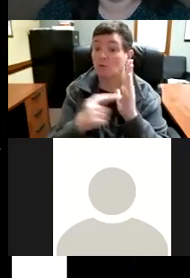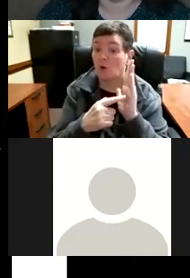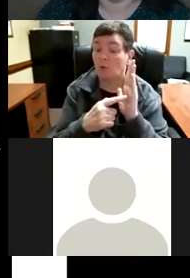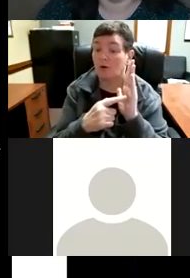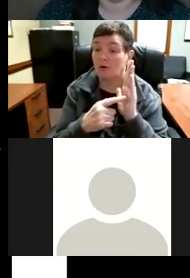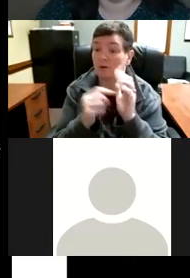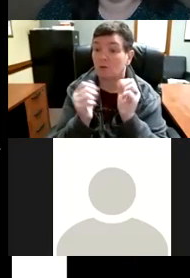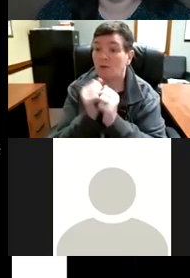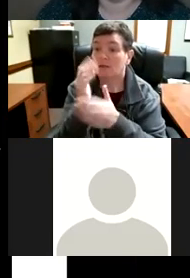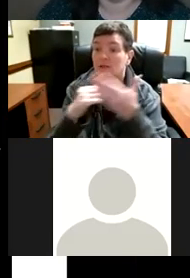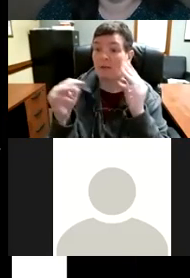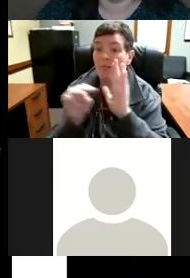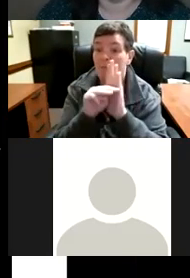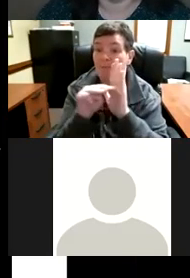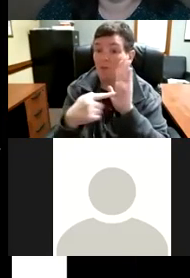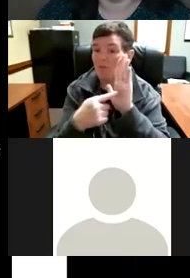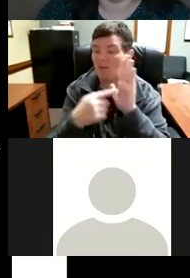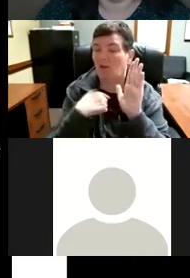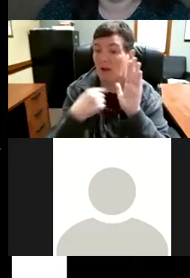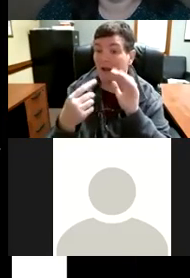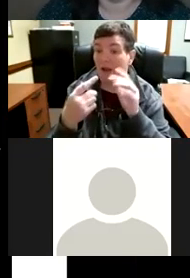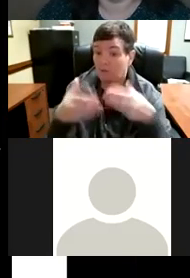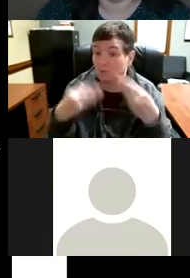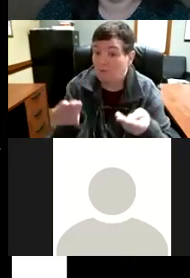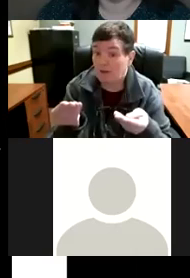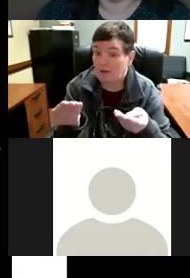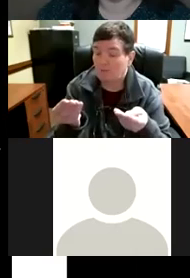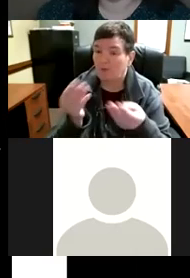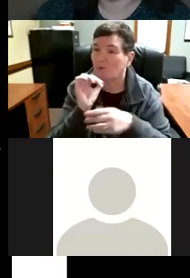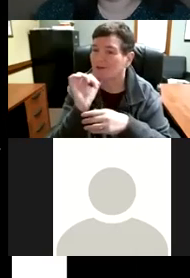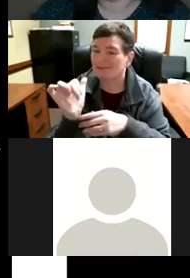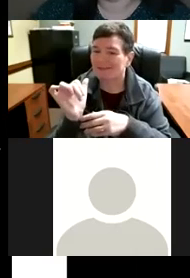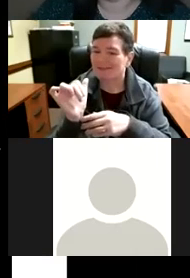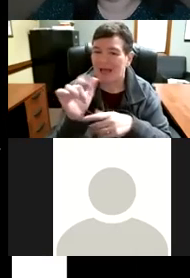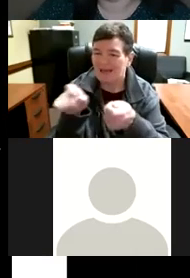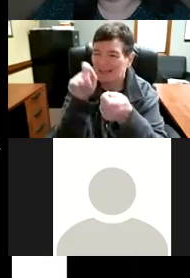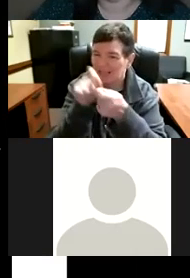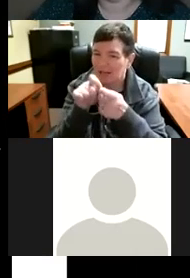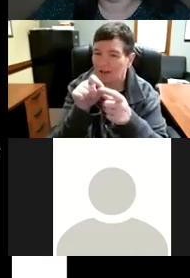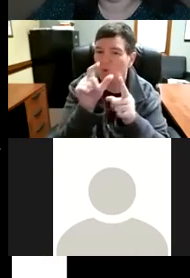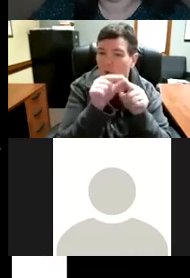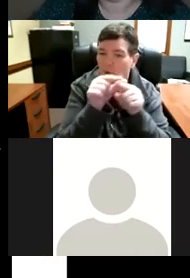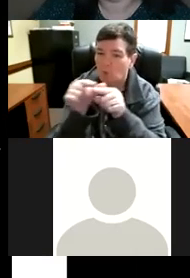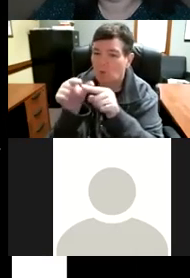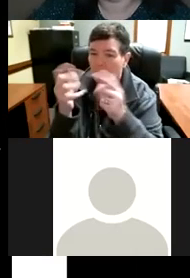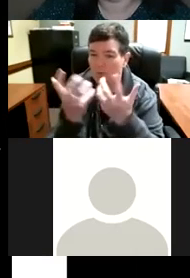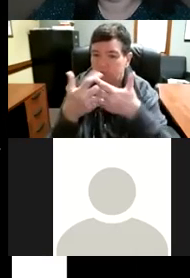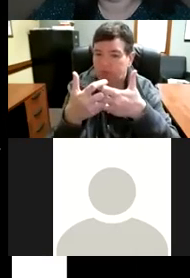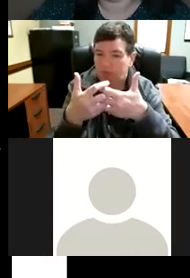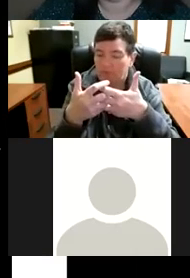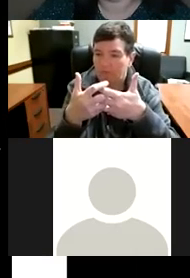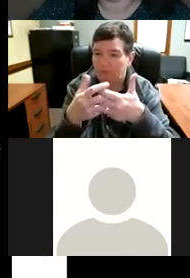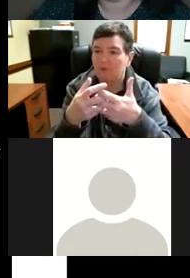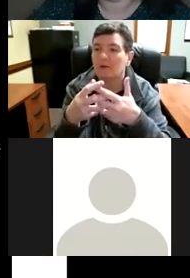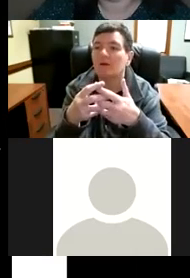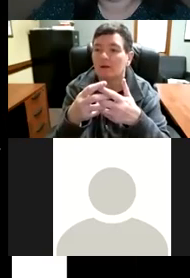of the models that I was providing, it wasn't necessarily like a word for word type of thing. Some of